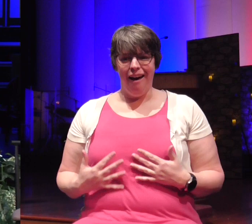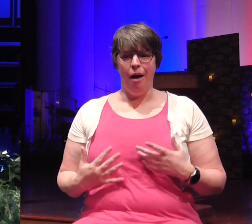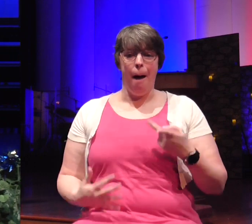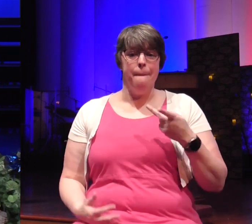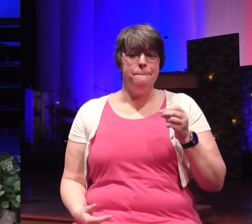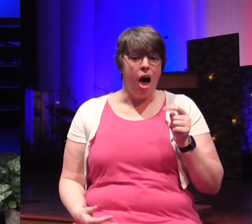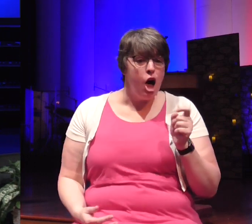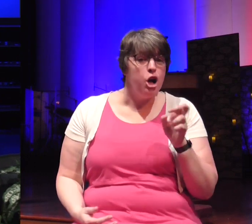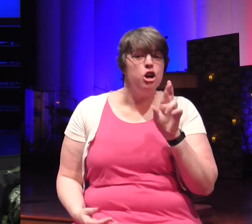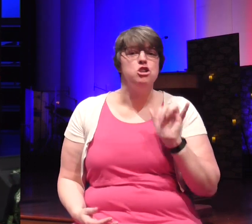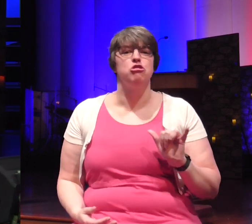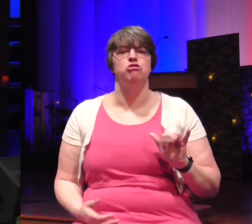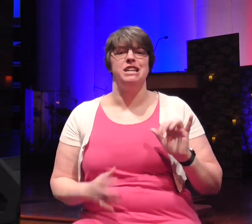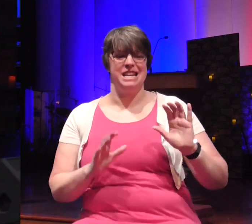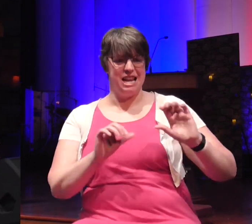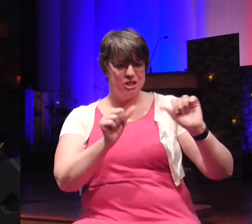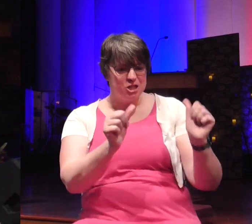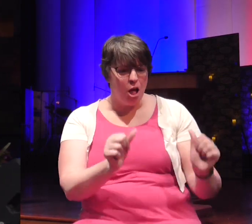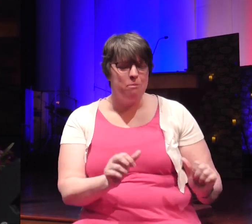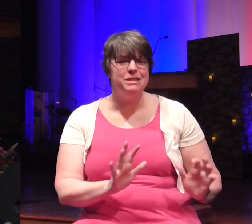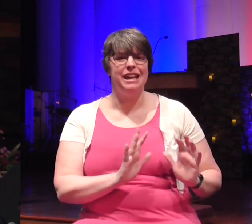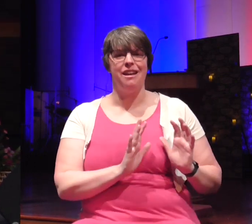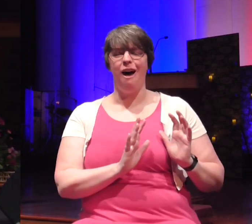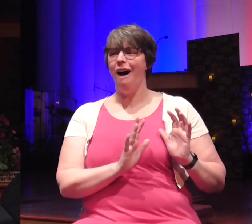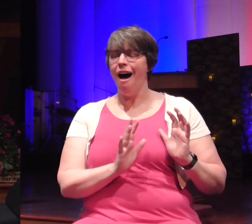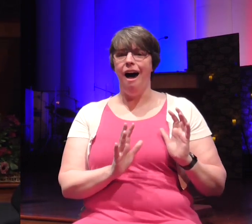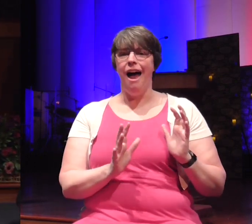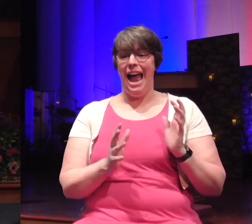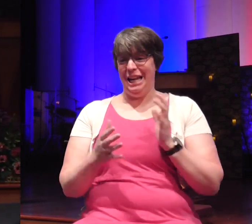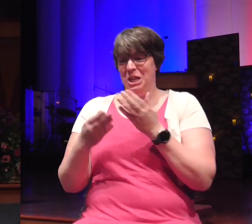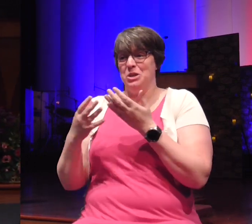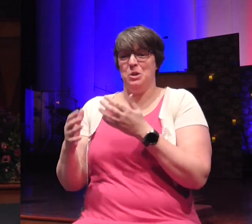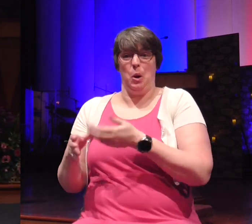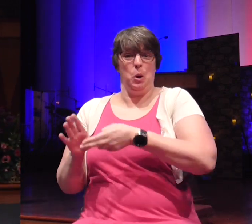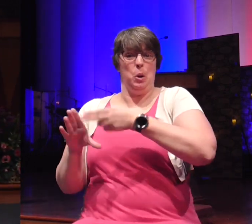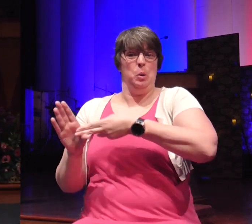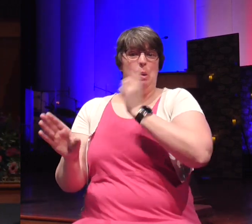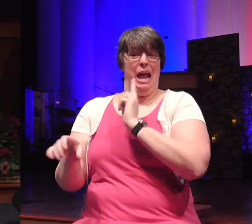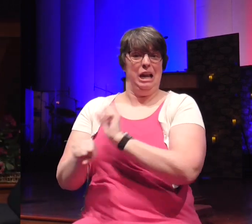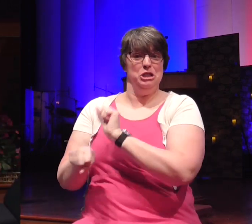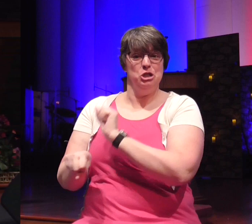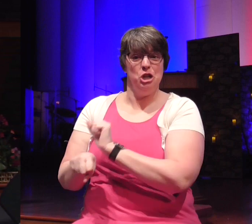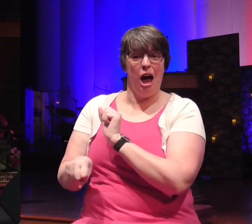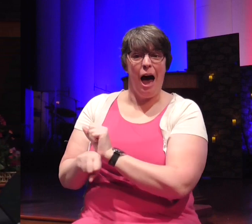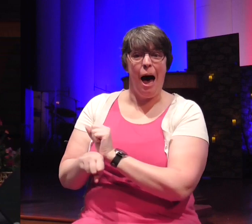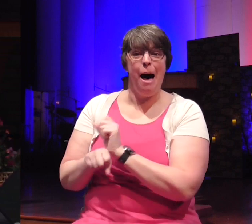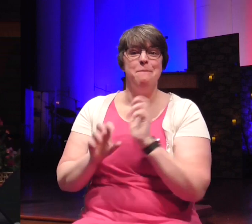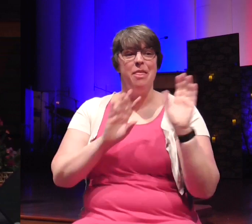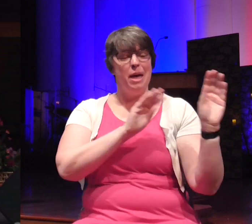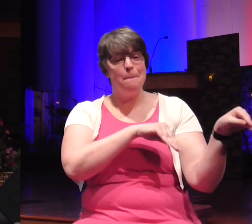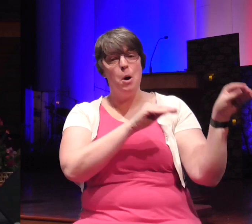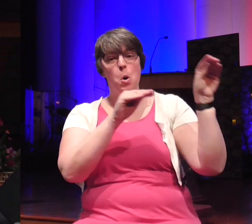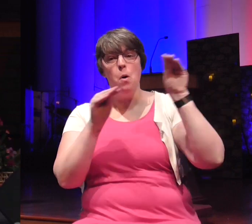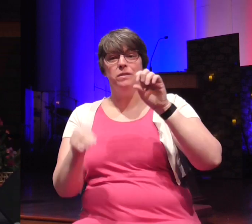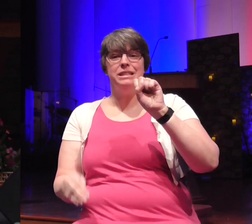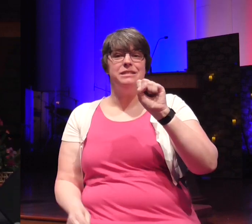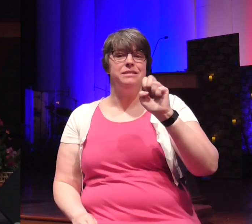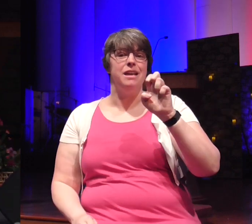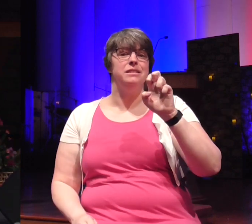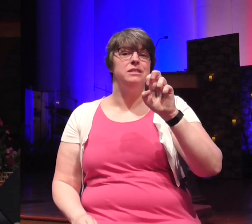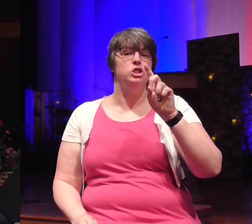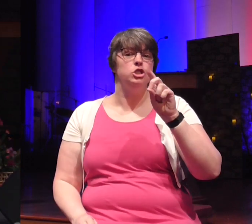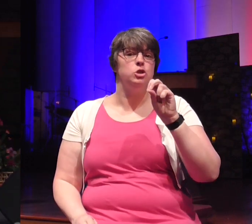into sculpting. Then he did the outrageous. He quit his job, he packed up his family, and they moved to Sedona, and he rented a